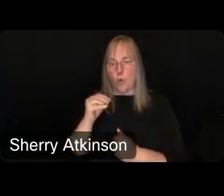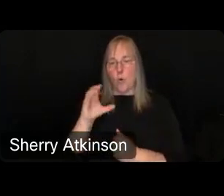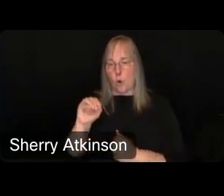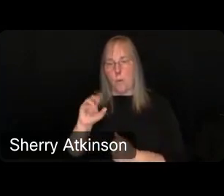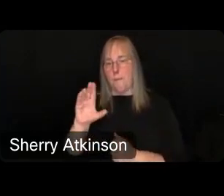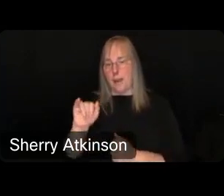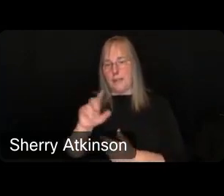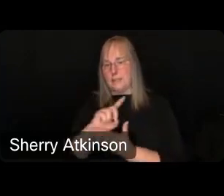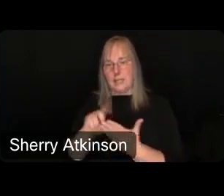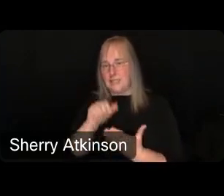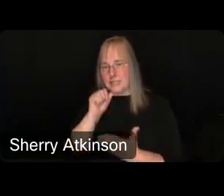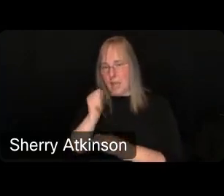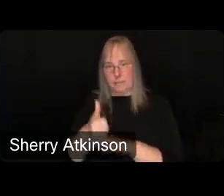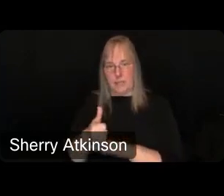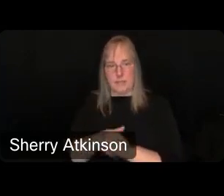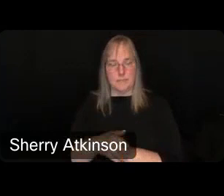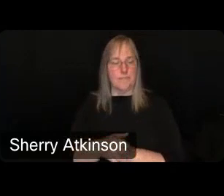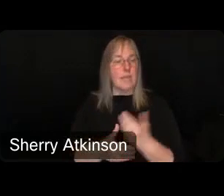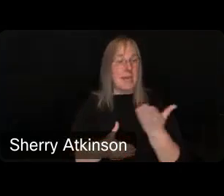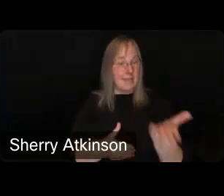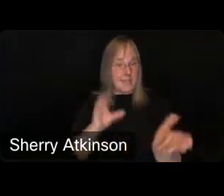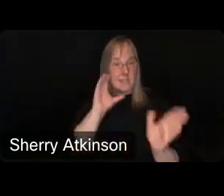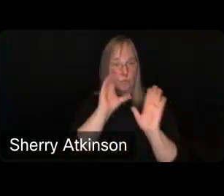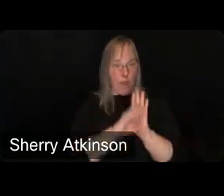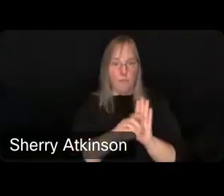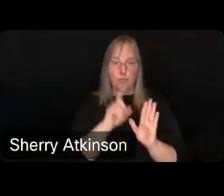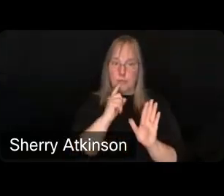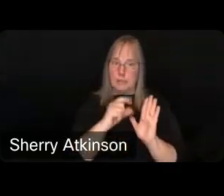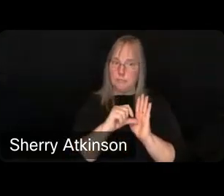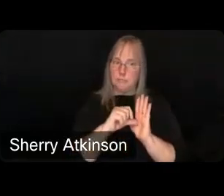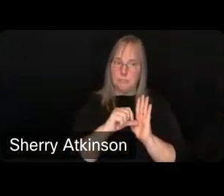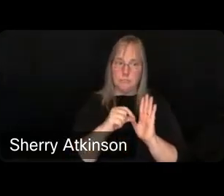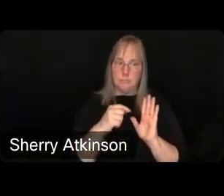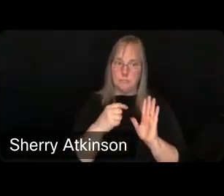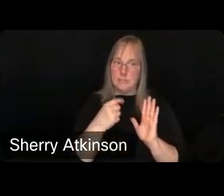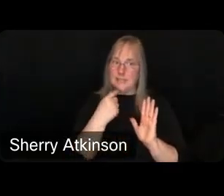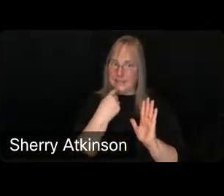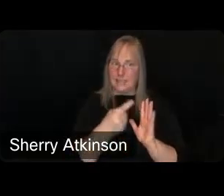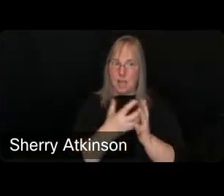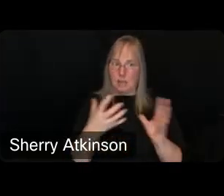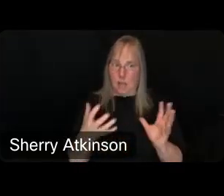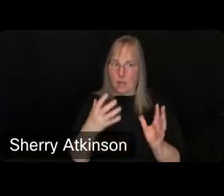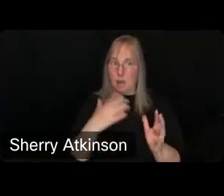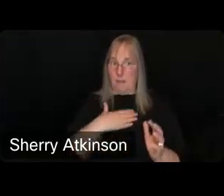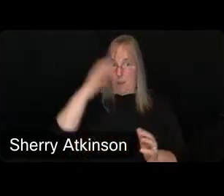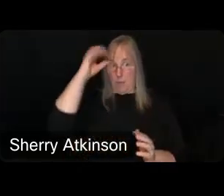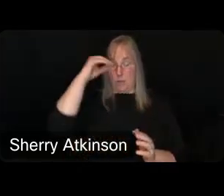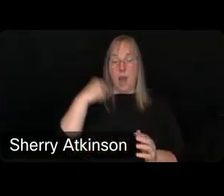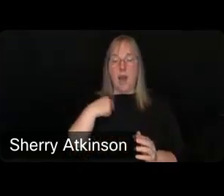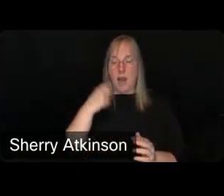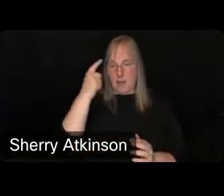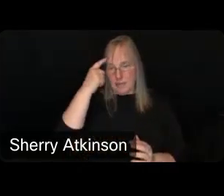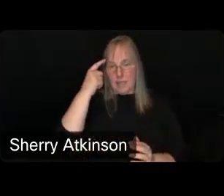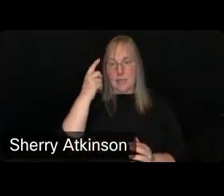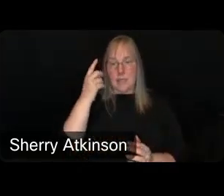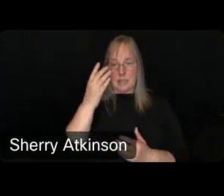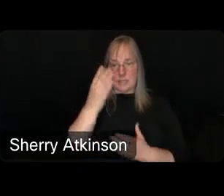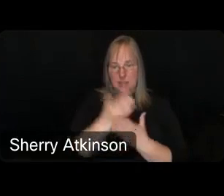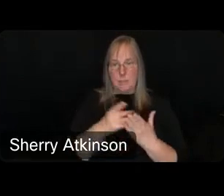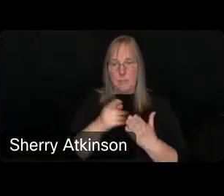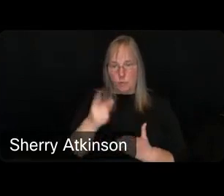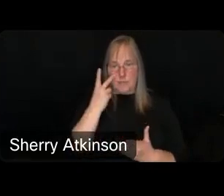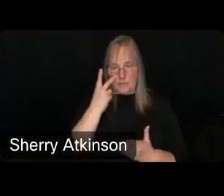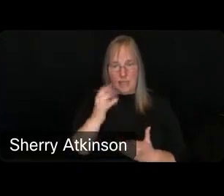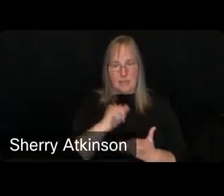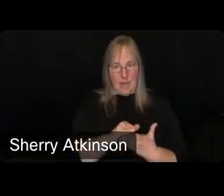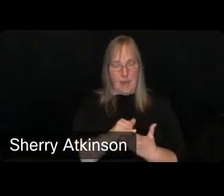This is a graph that's really telling from my opinion, and I think some of you have seen an early version before. It's